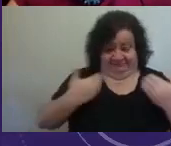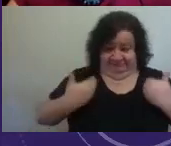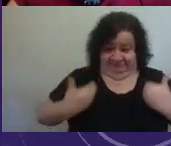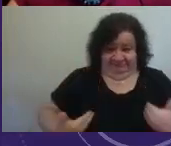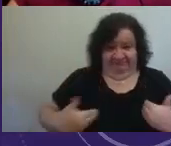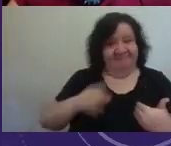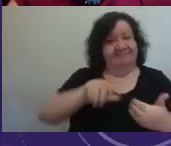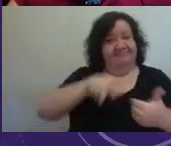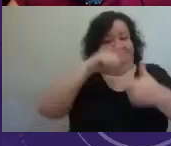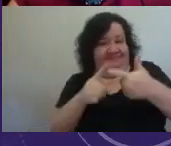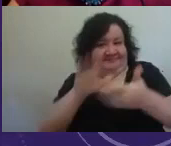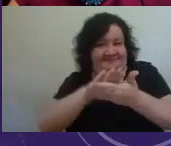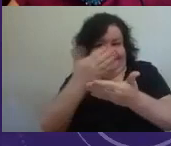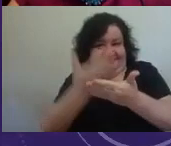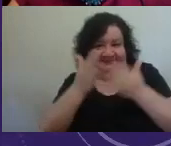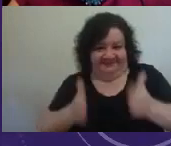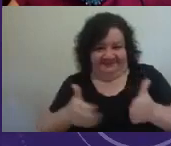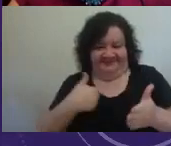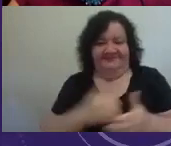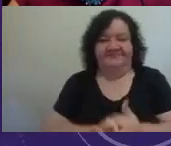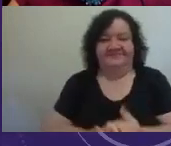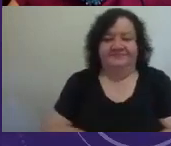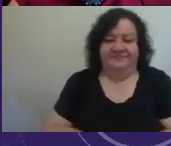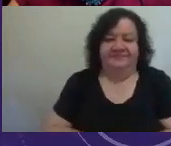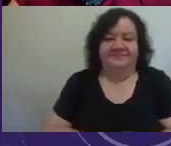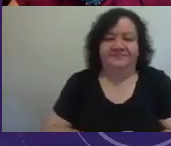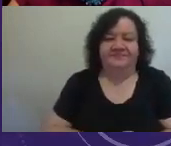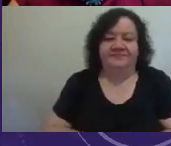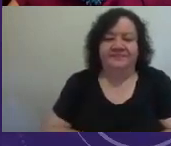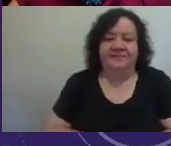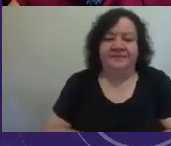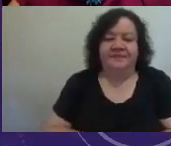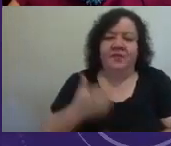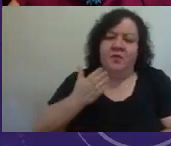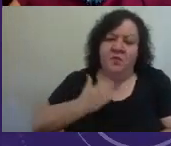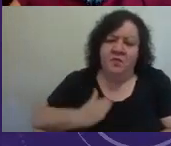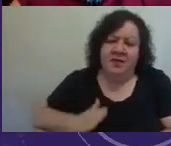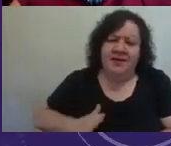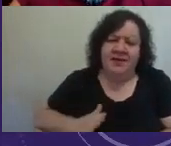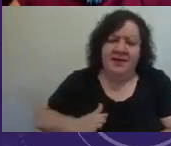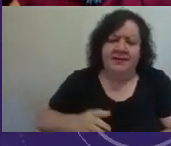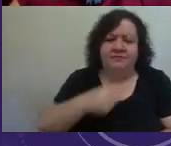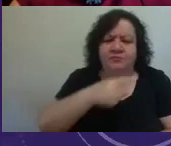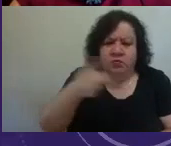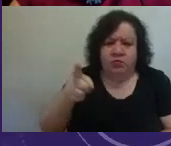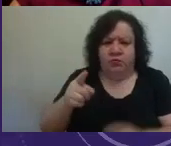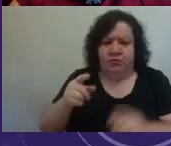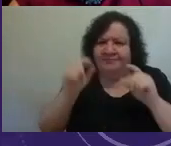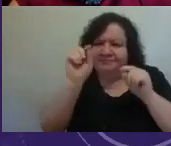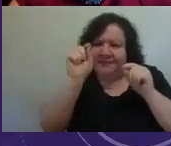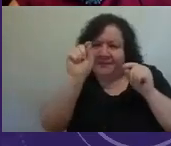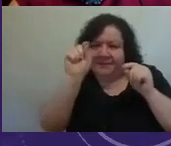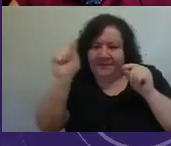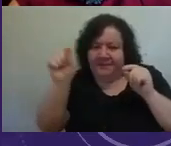we want to repin the video for the new interpreter. So on this slide, which is